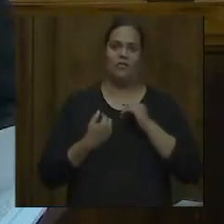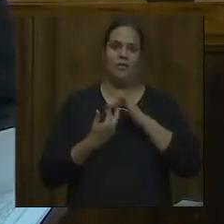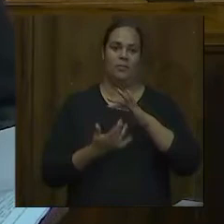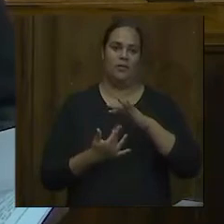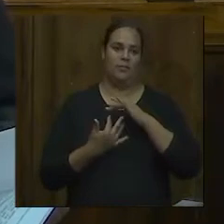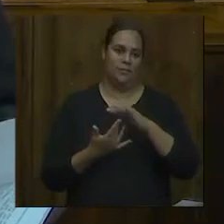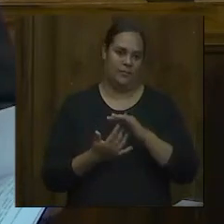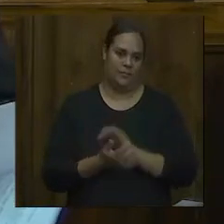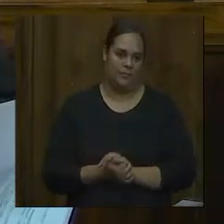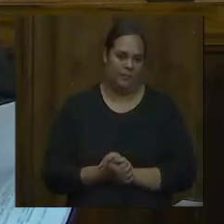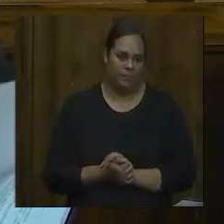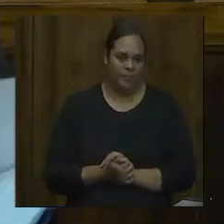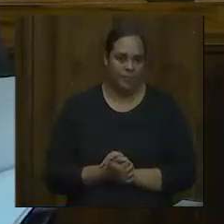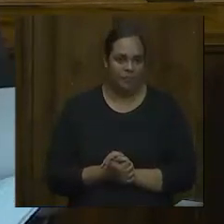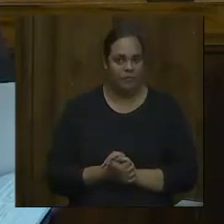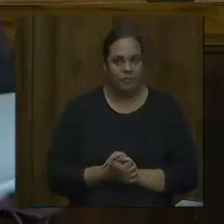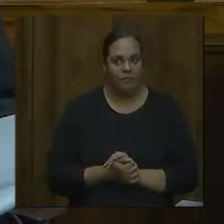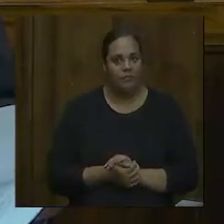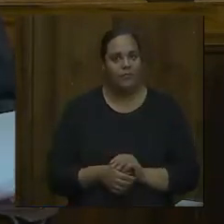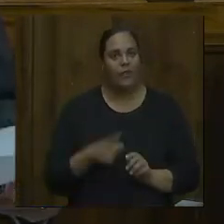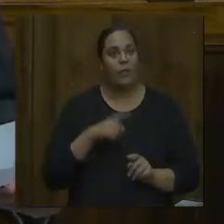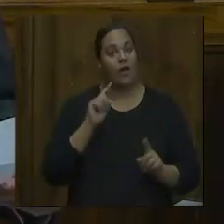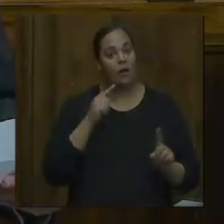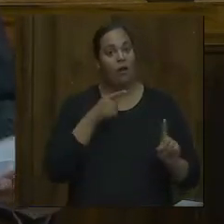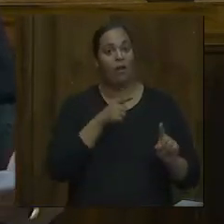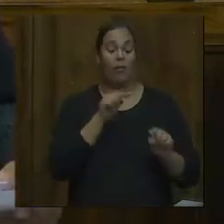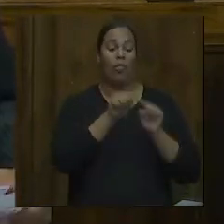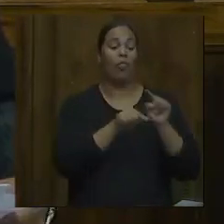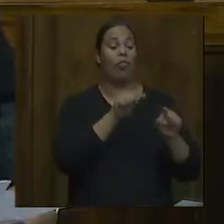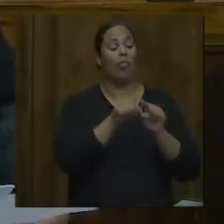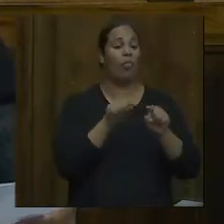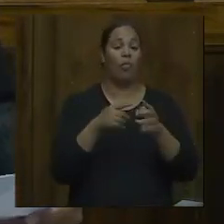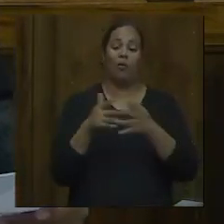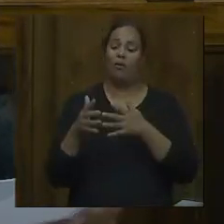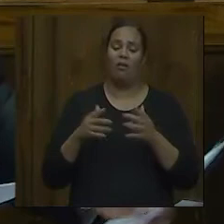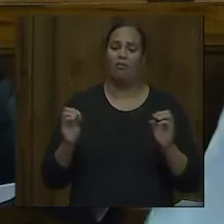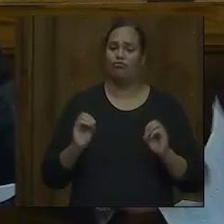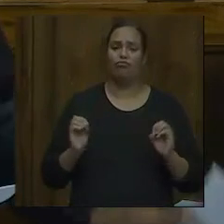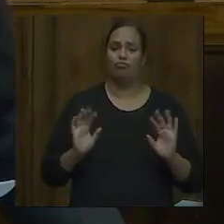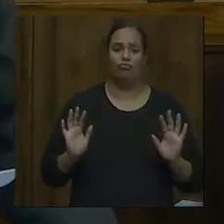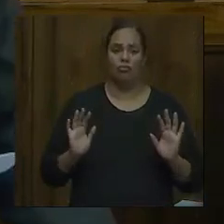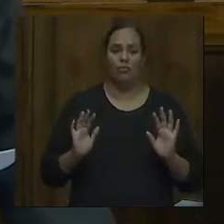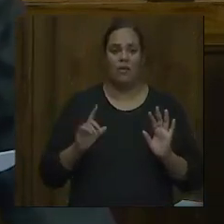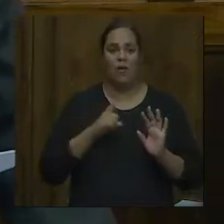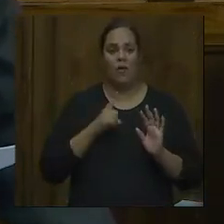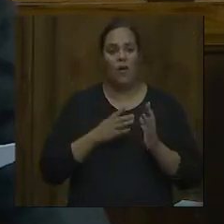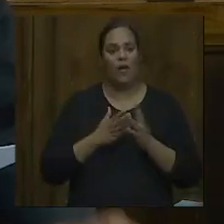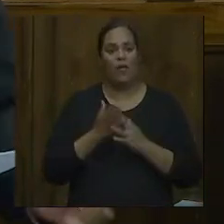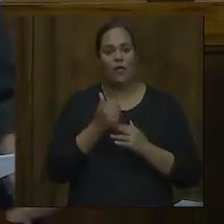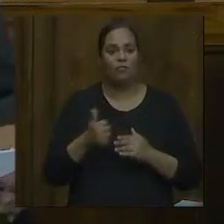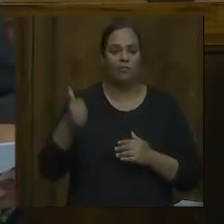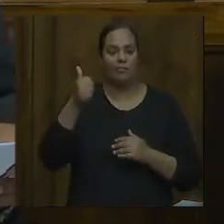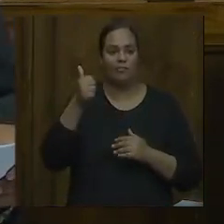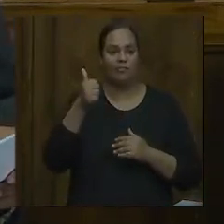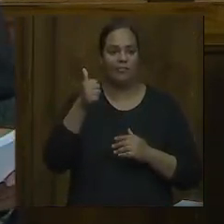parallel principles. This aim is not to criticize any course of action taken by elected